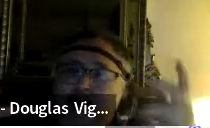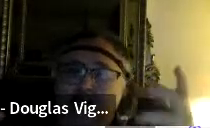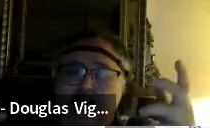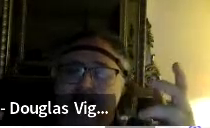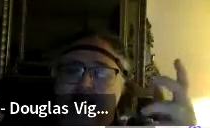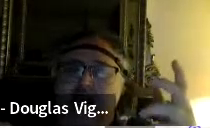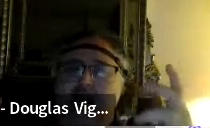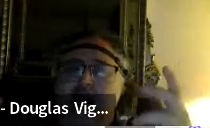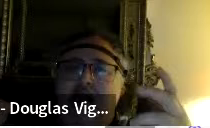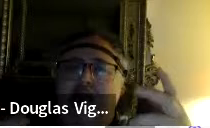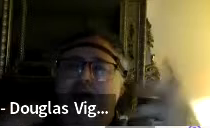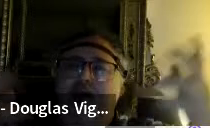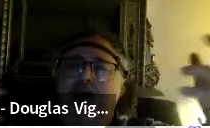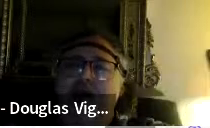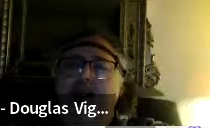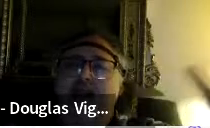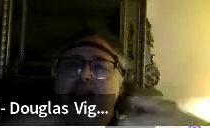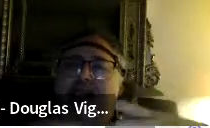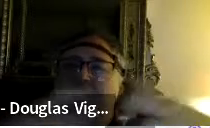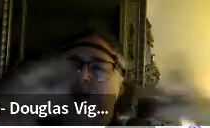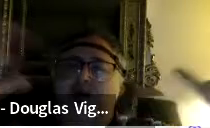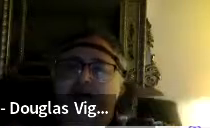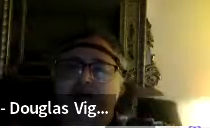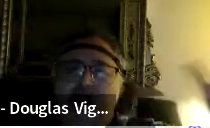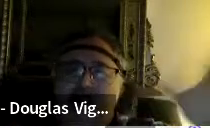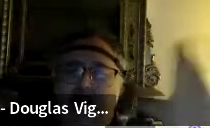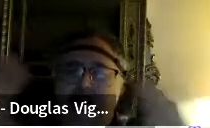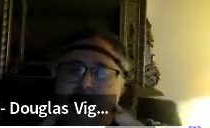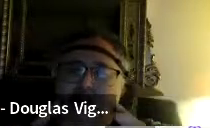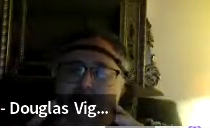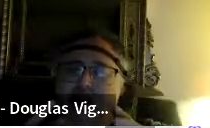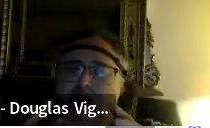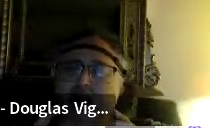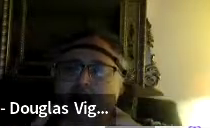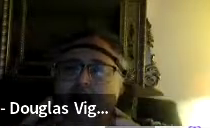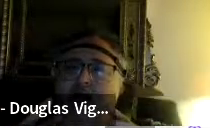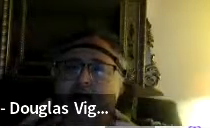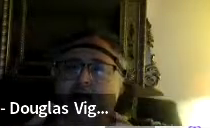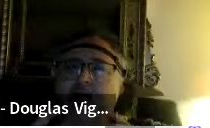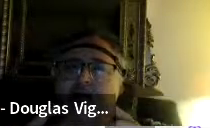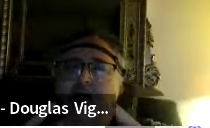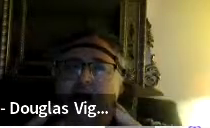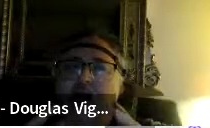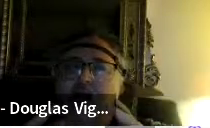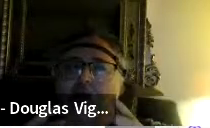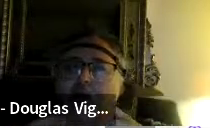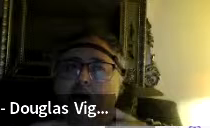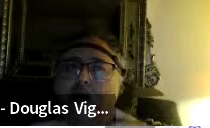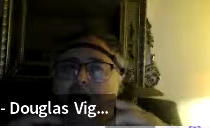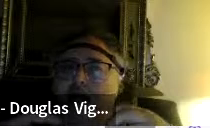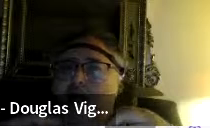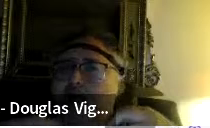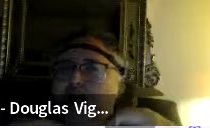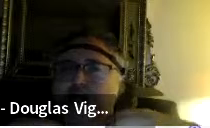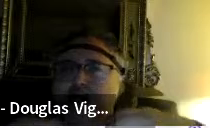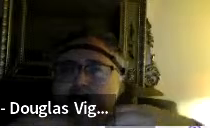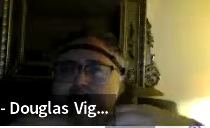the toleration through the particular environment. Um,